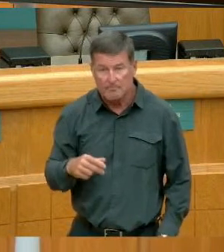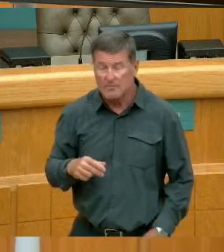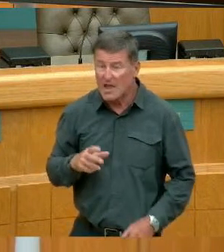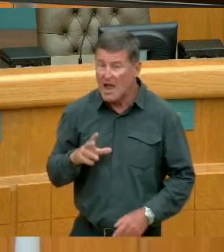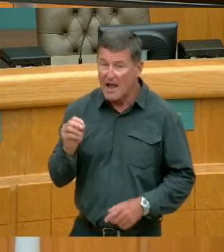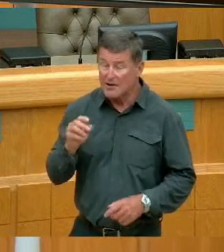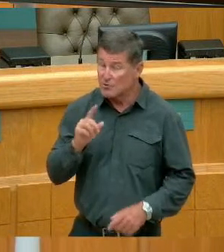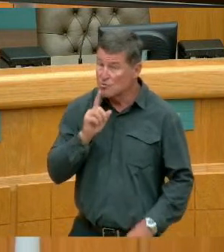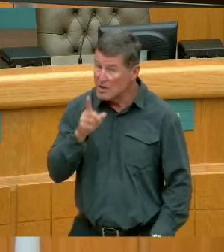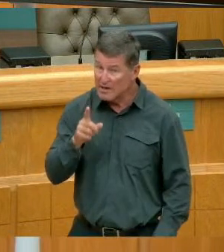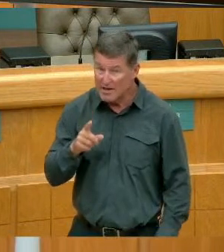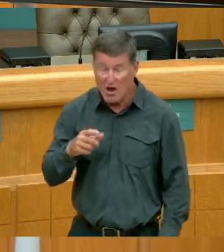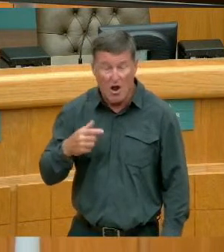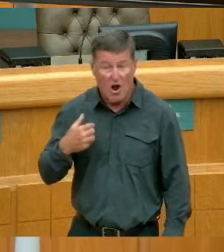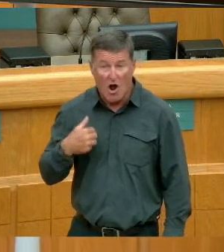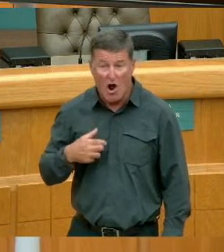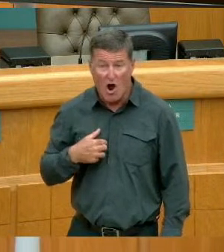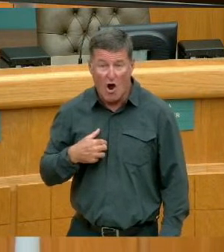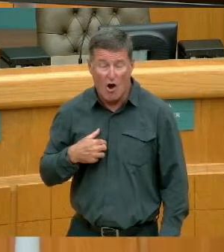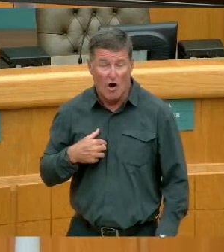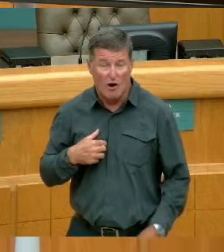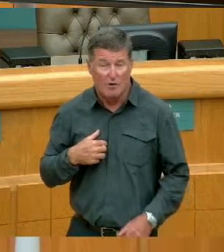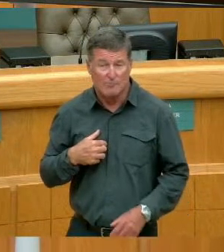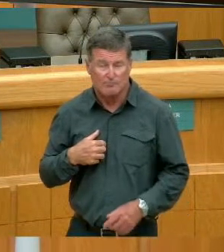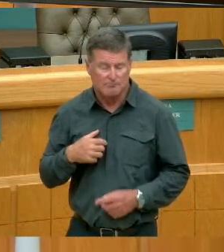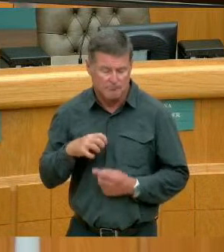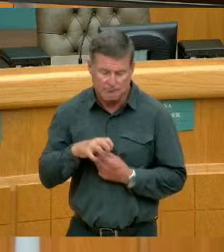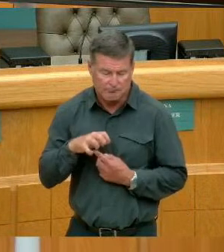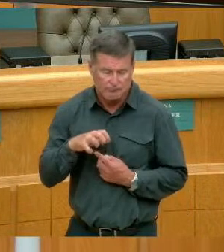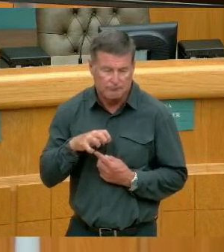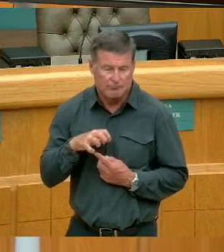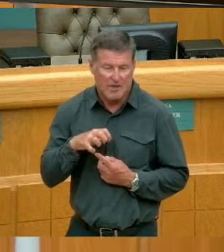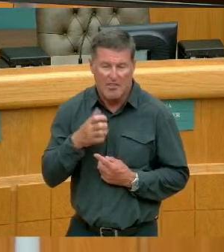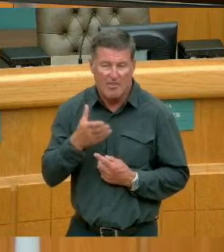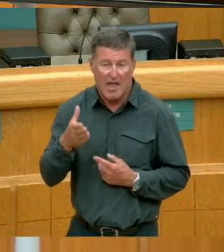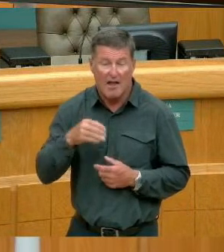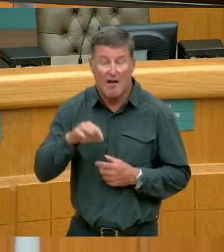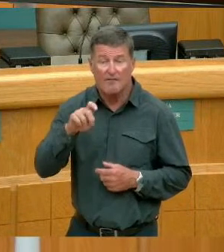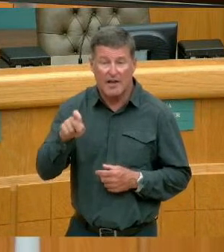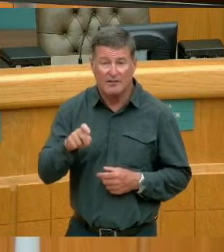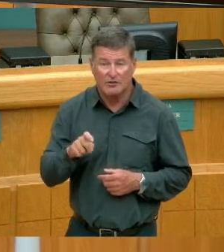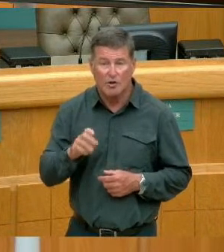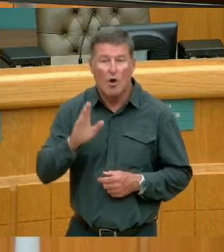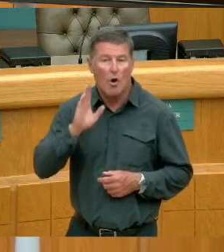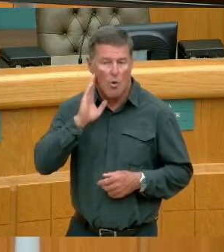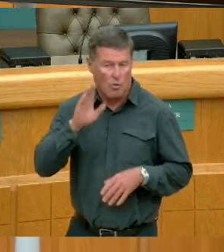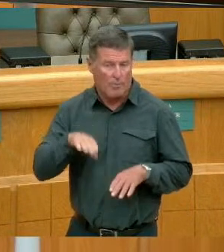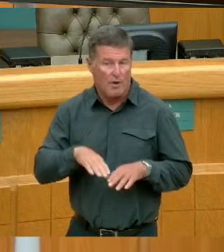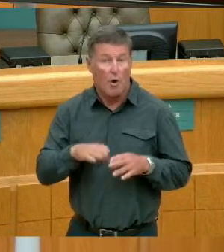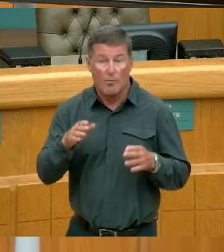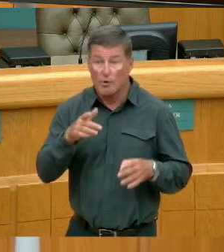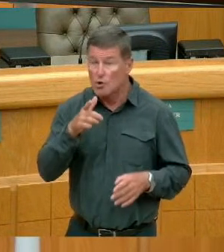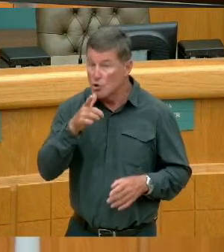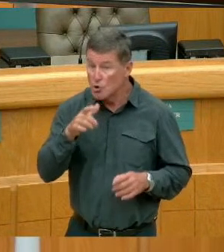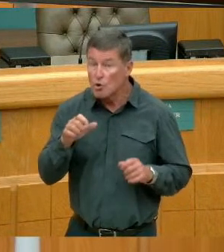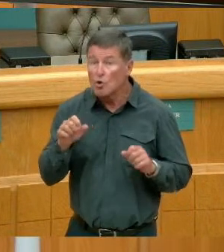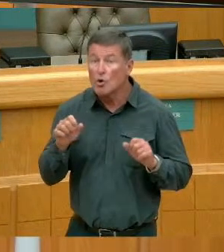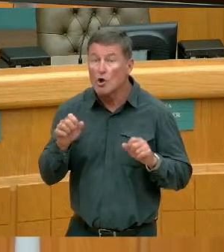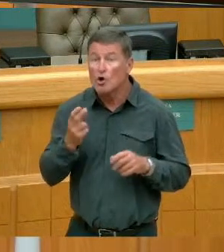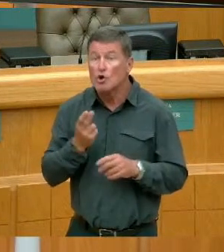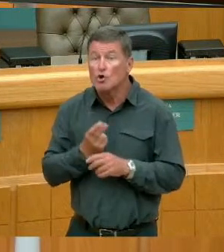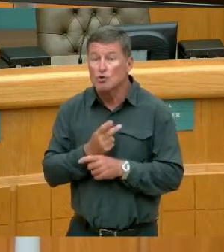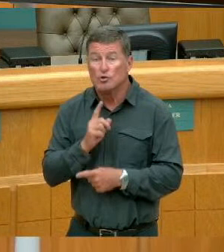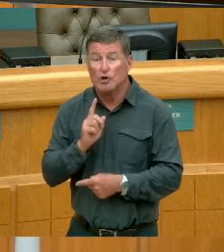jewel of Texas will remain open to those who will use it